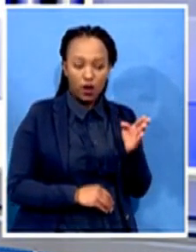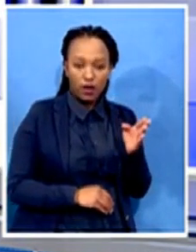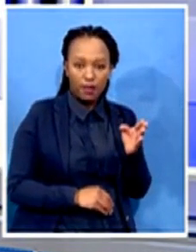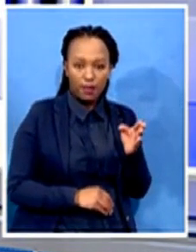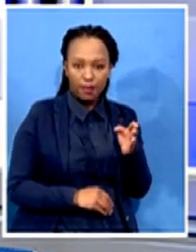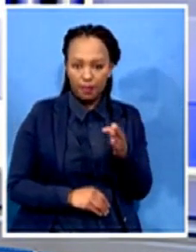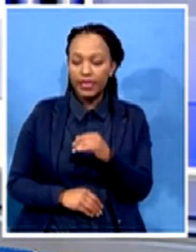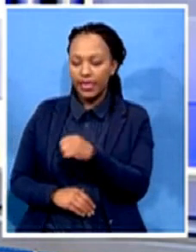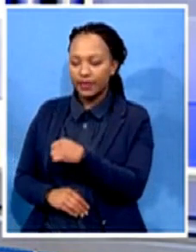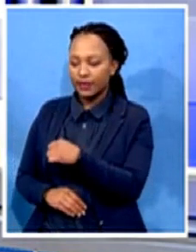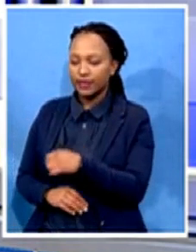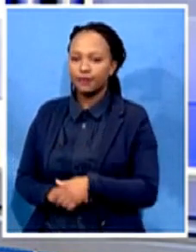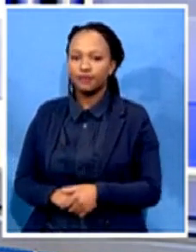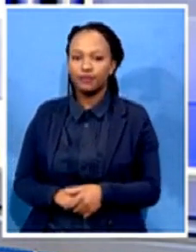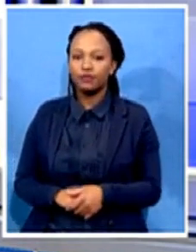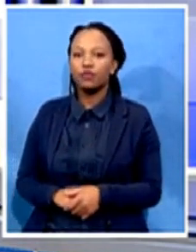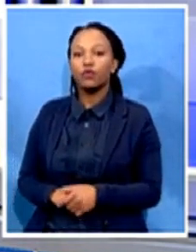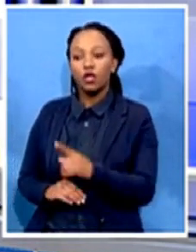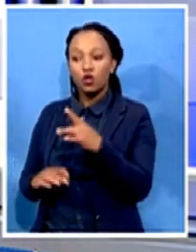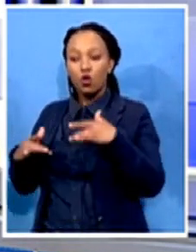live on air. I just wanted